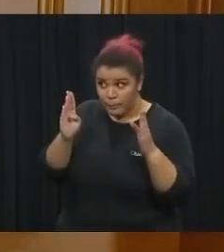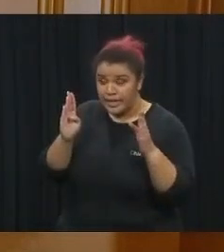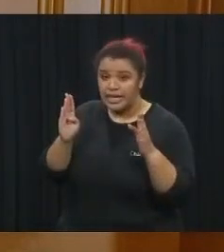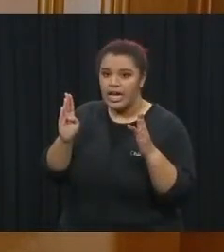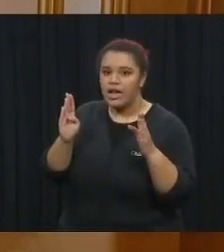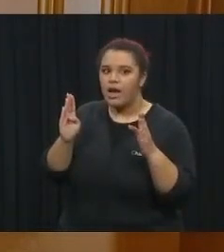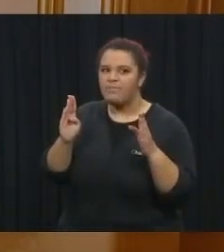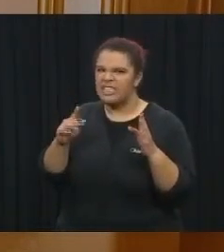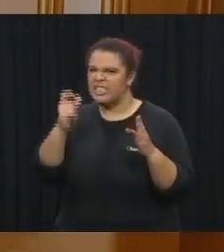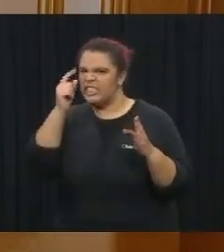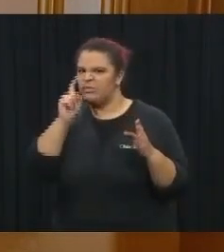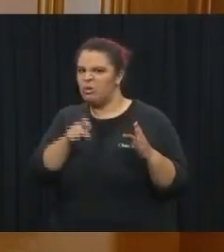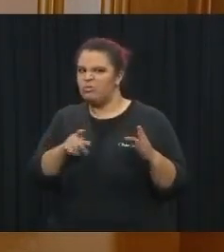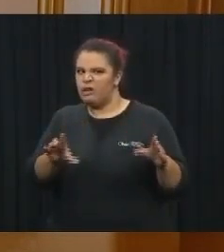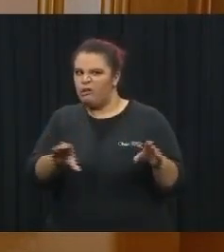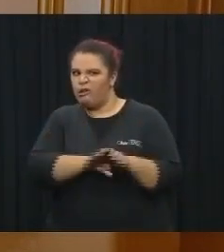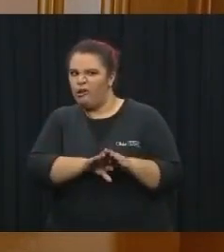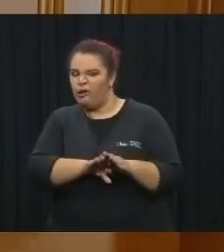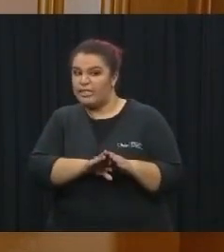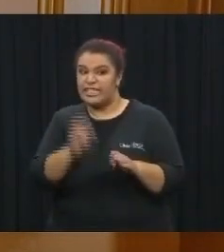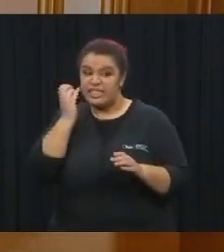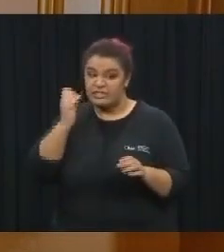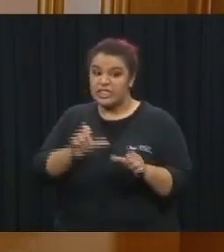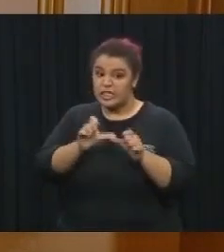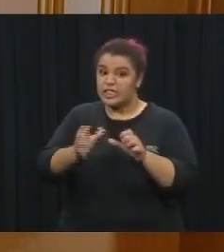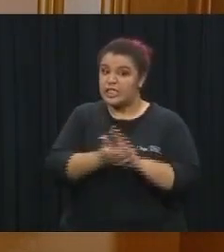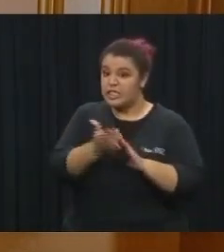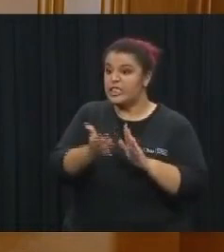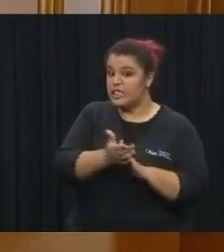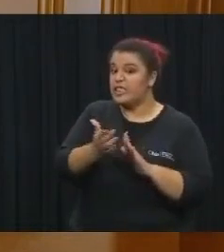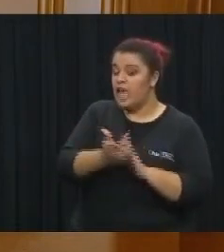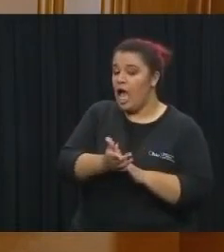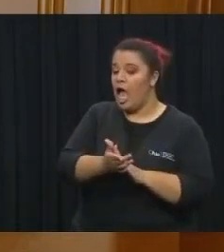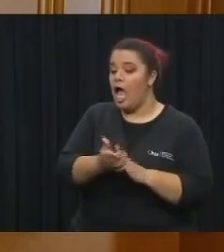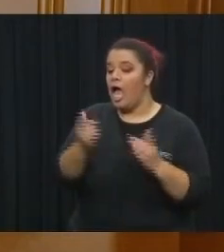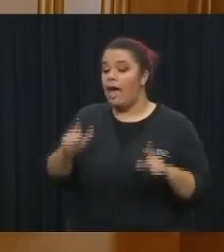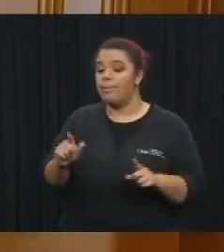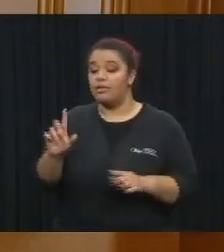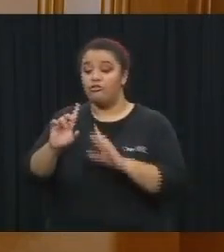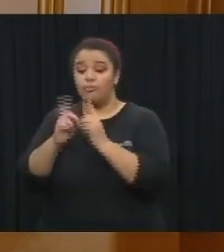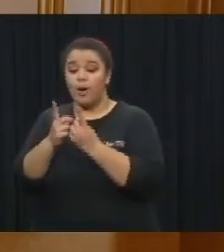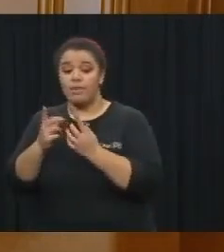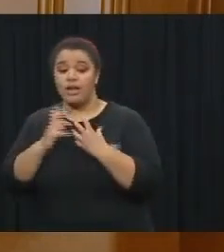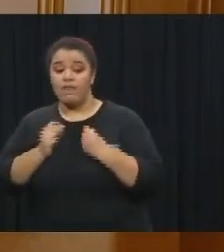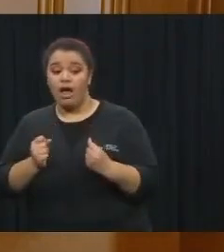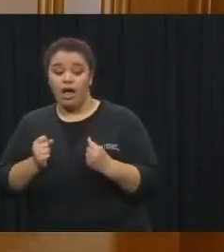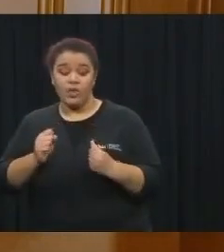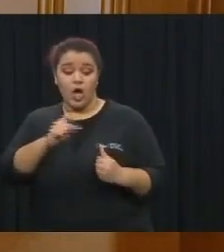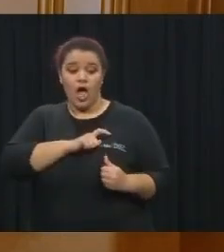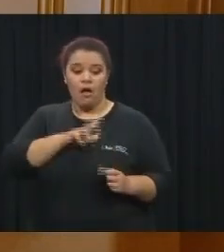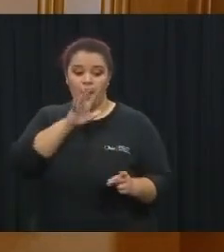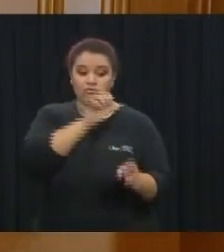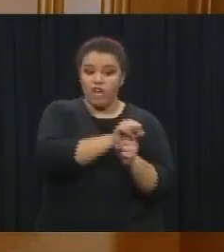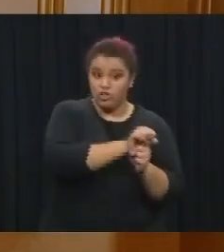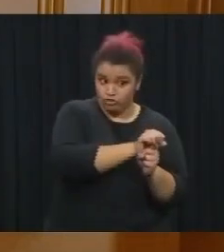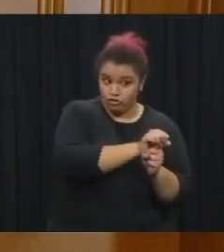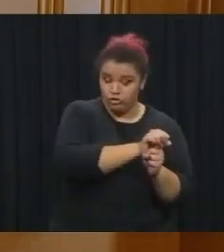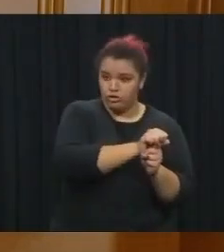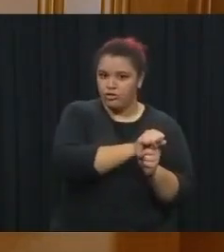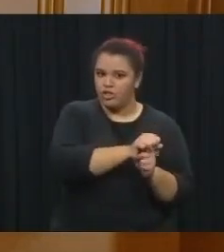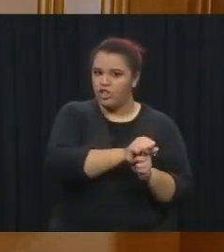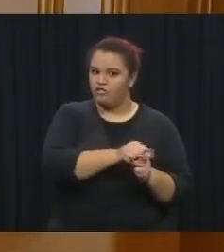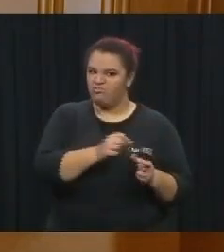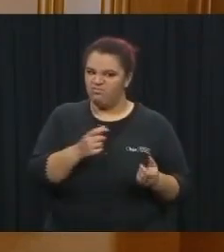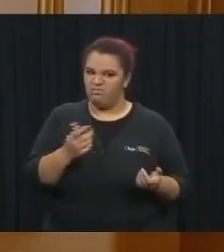liquor license if the Department of Health or others cite them? Sure, absolutely. And that's, that